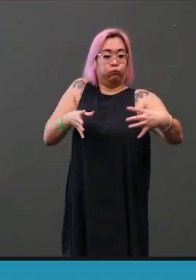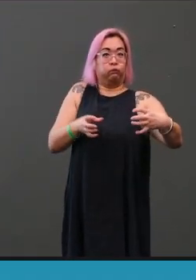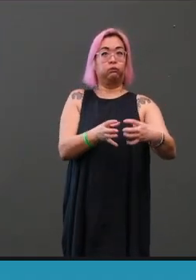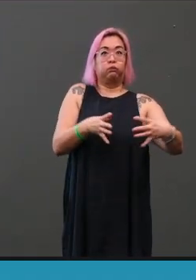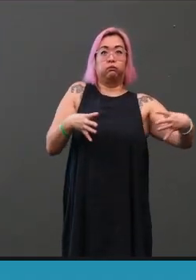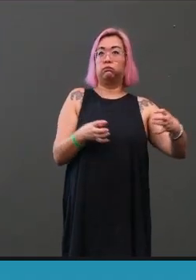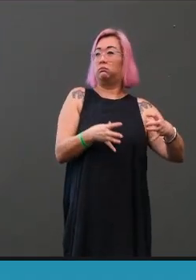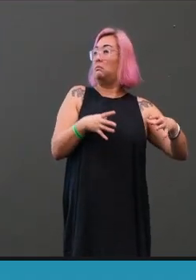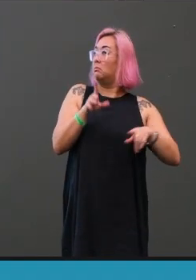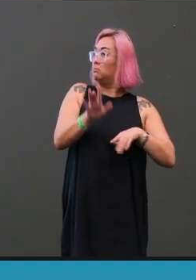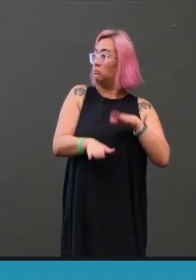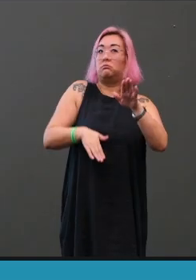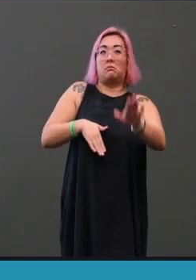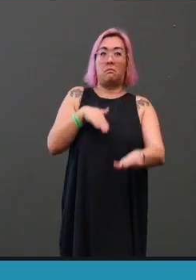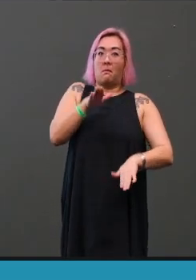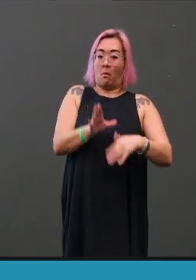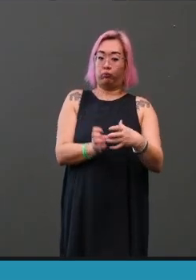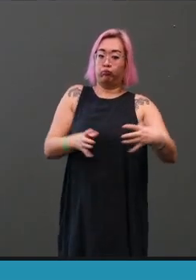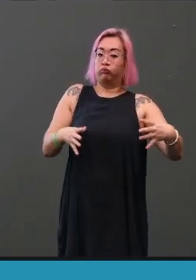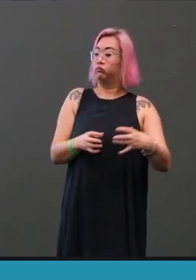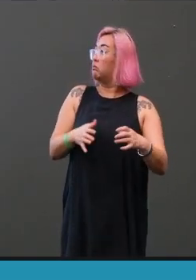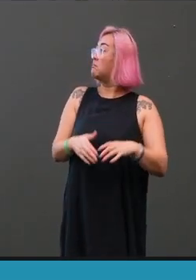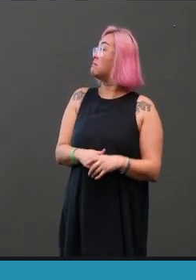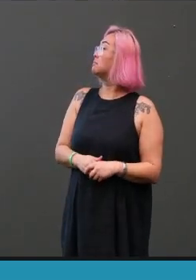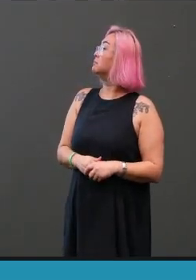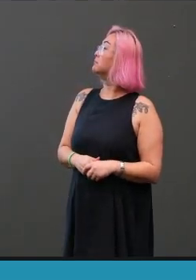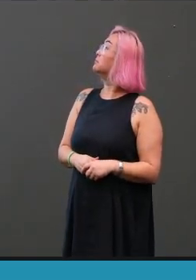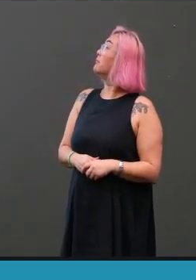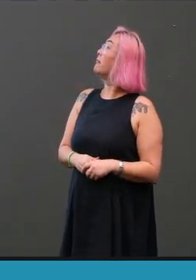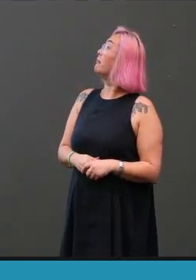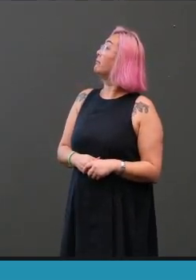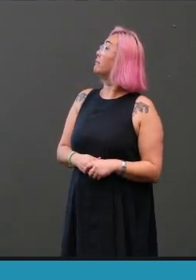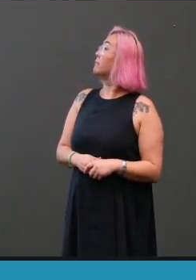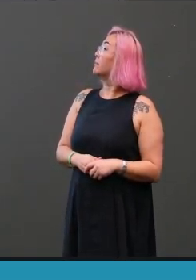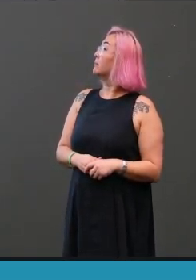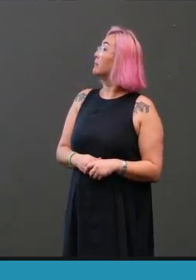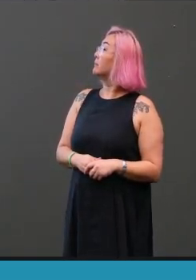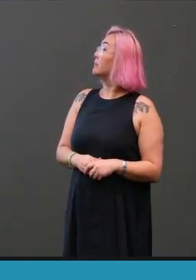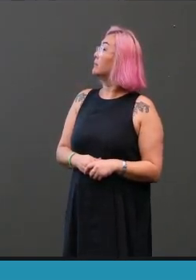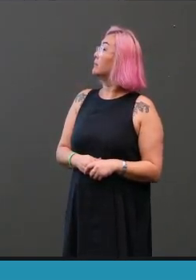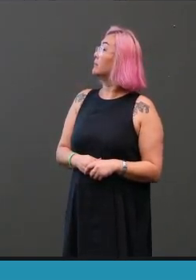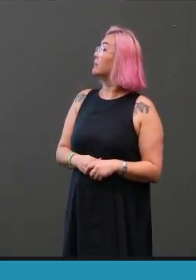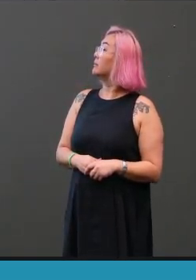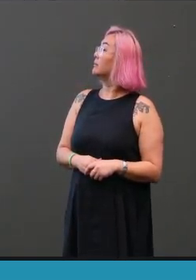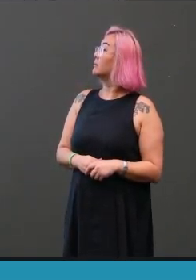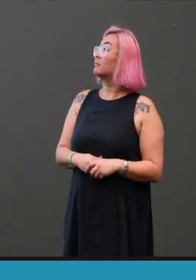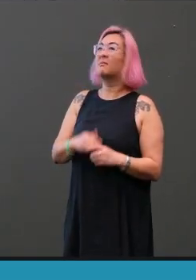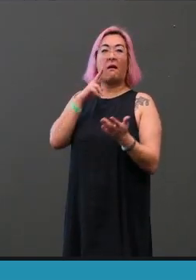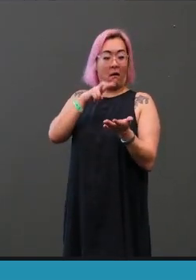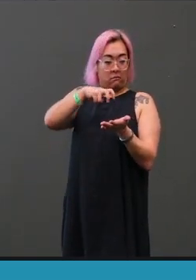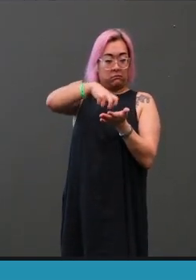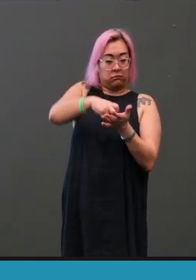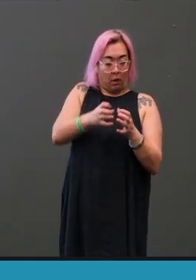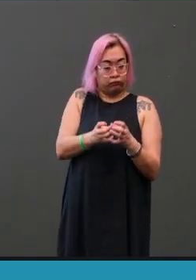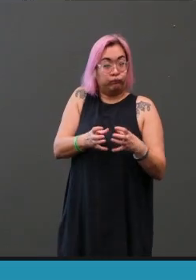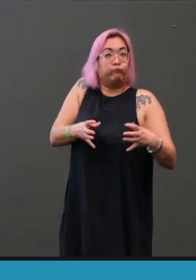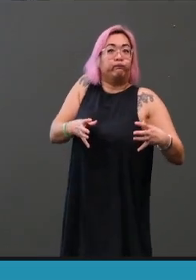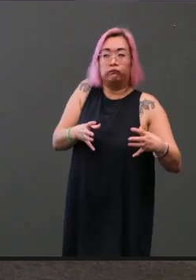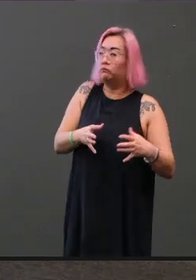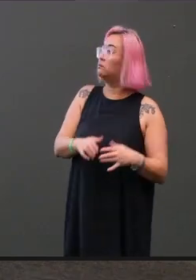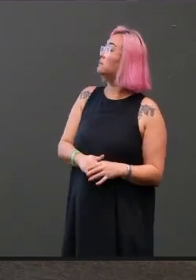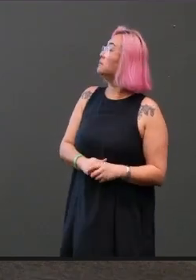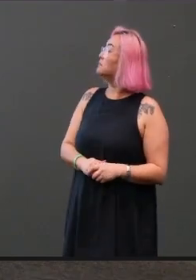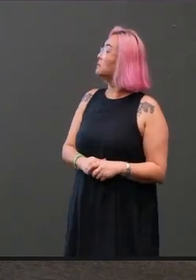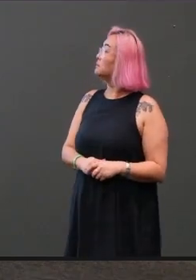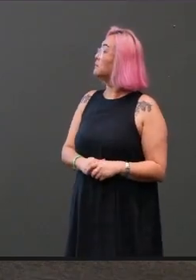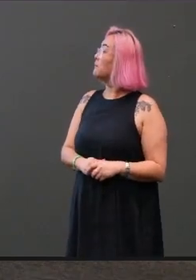And we also have a different animation where Kathy's hunkering down a bit or crouching down. You can see the shadow changes there as well. I did